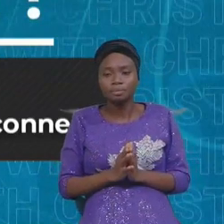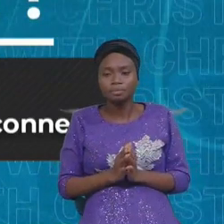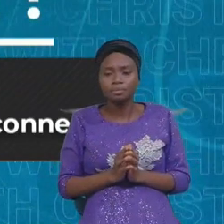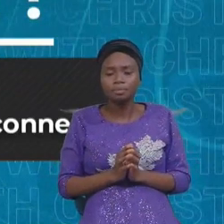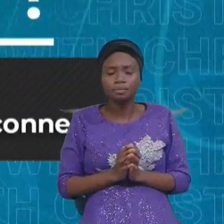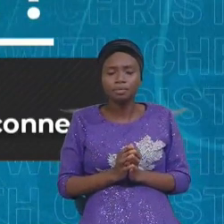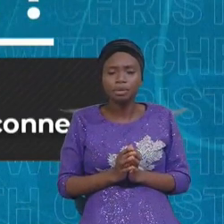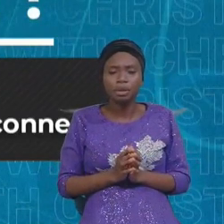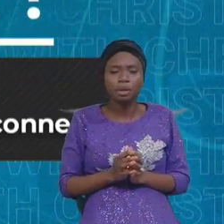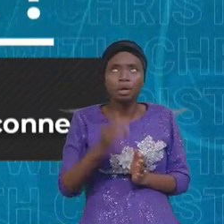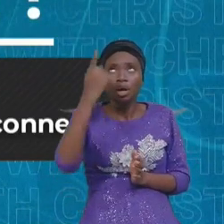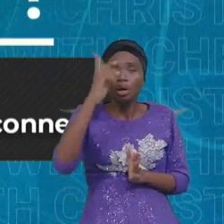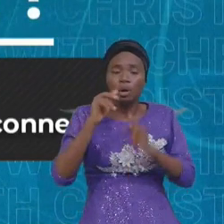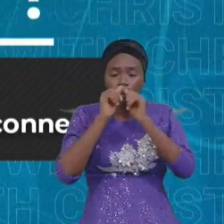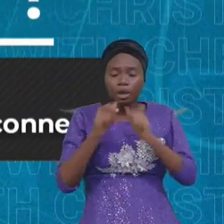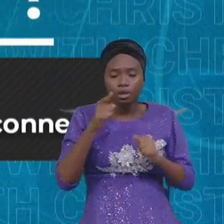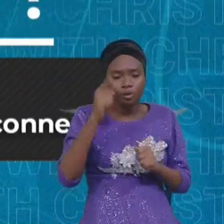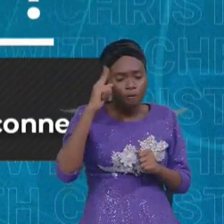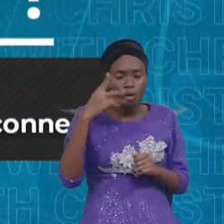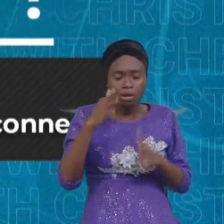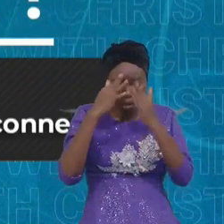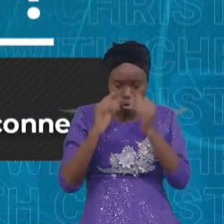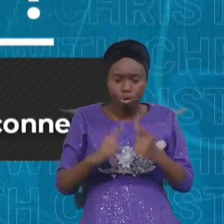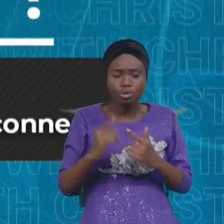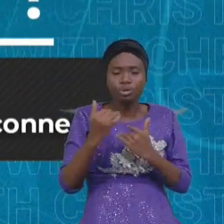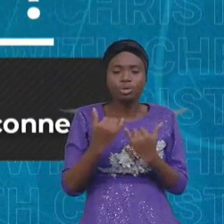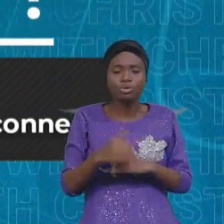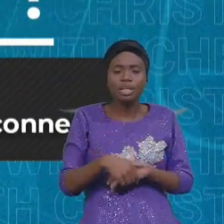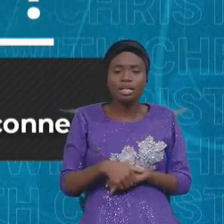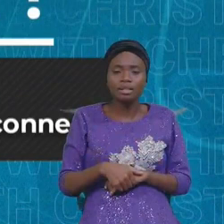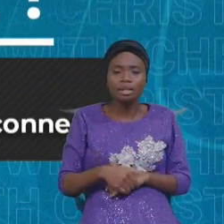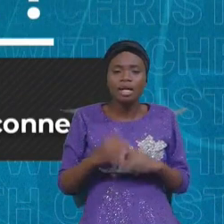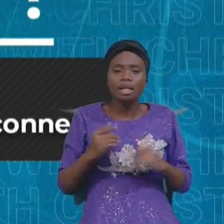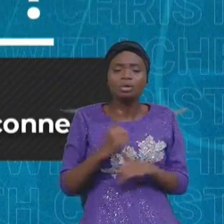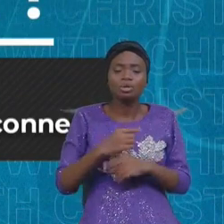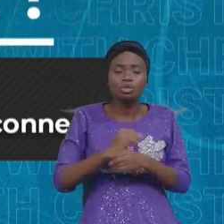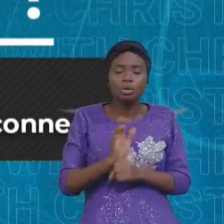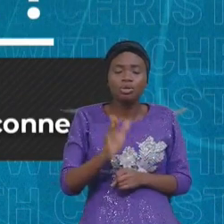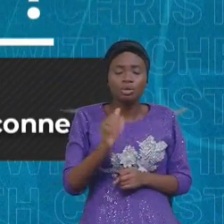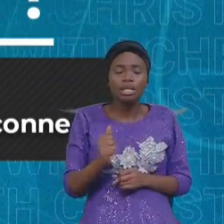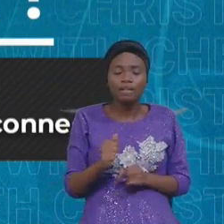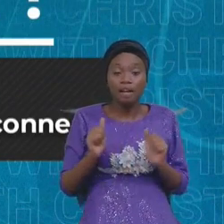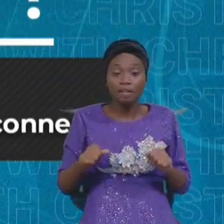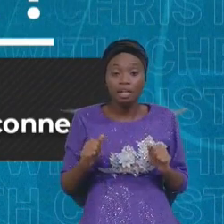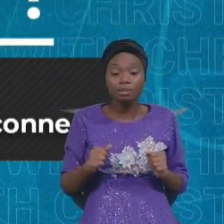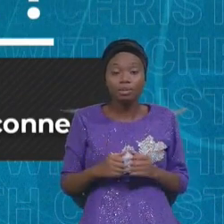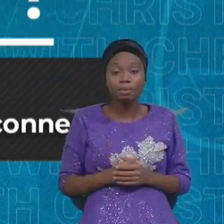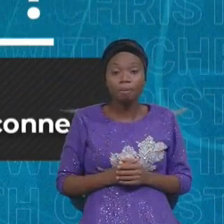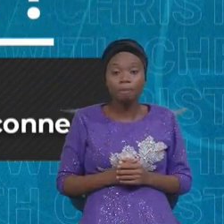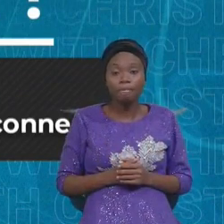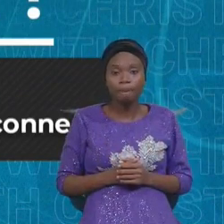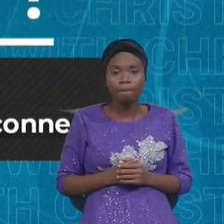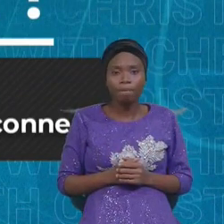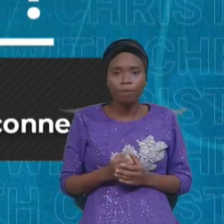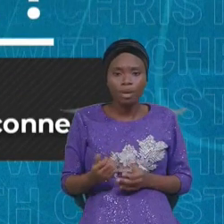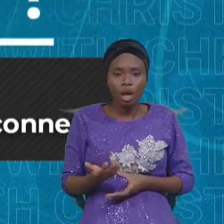the decision tonight. Please just make yourself available. Raise up your